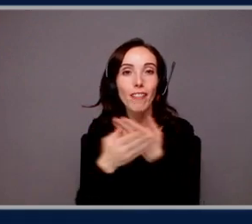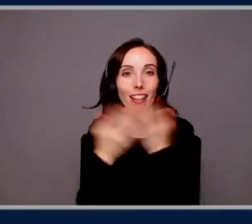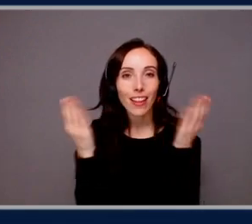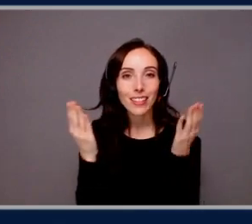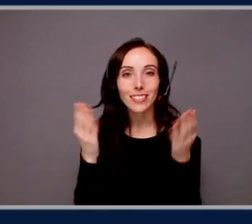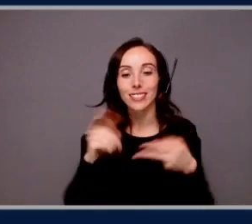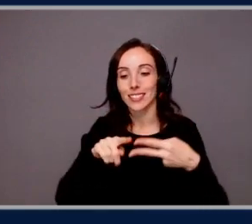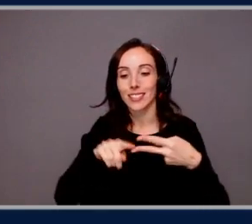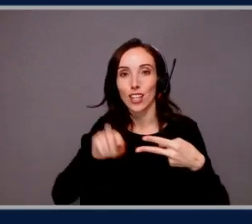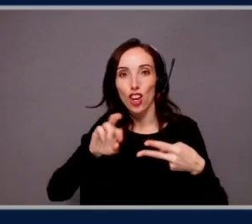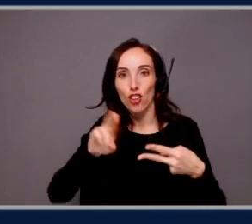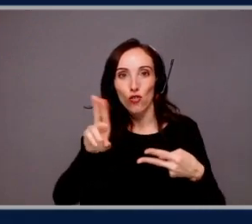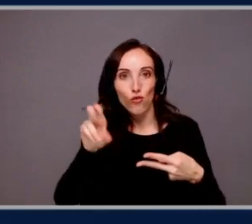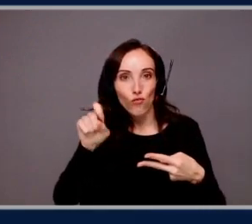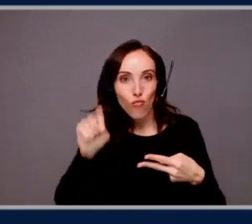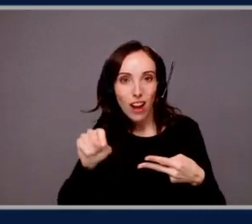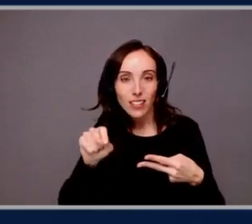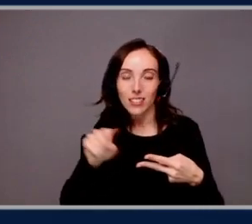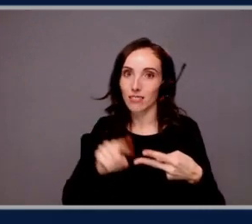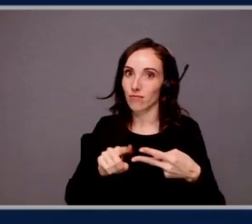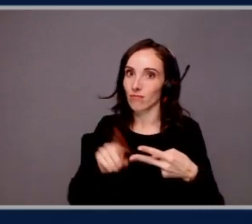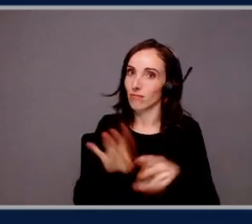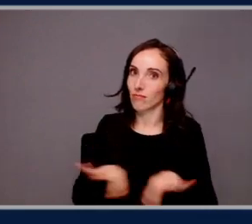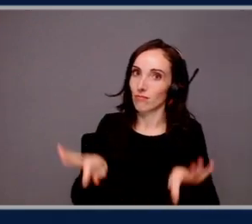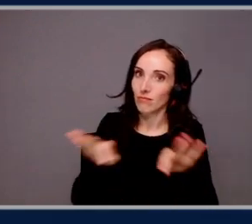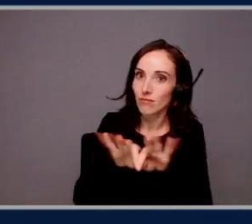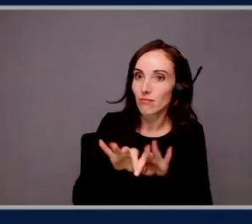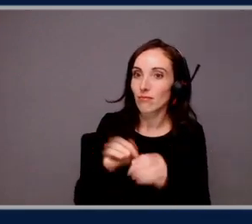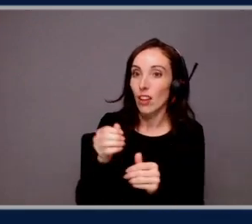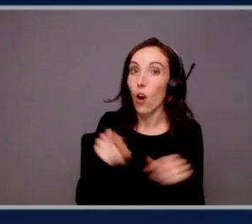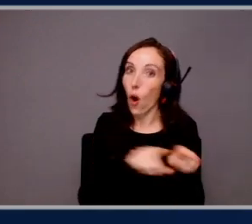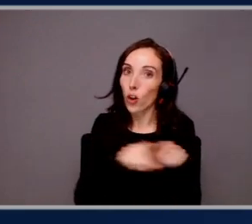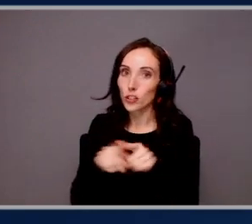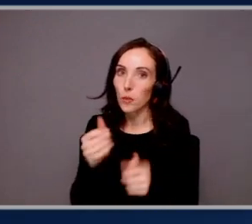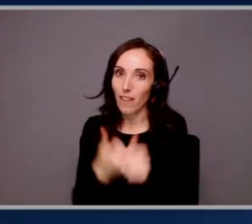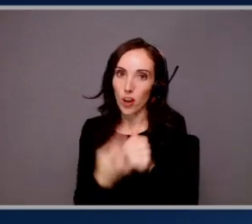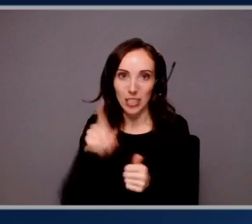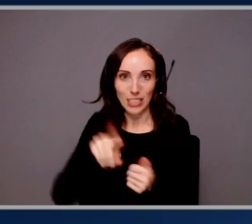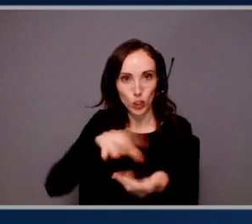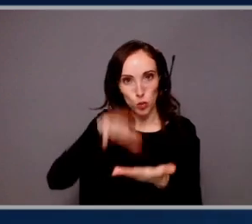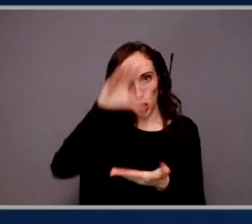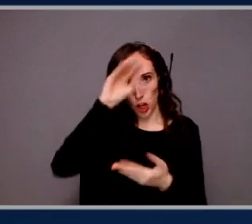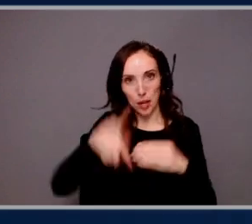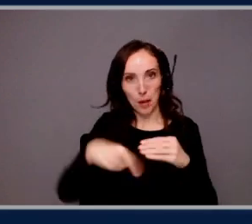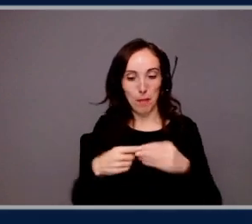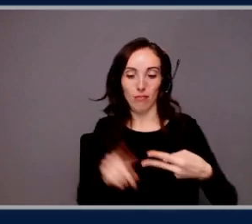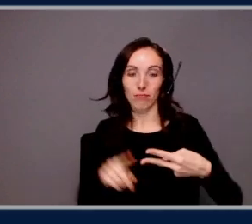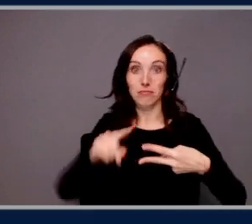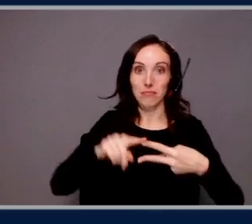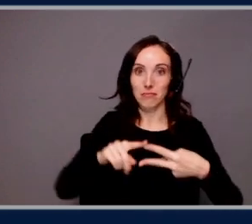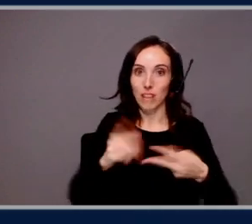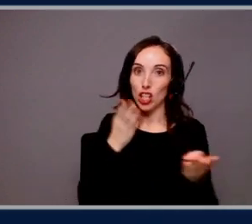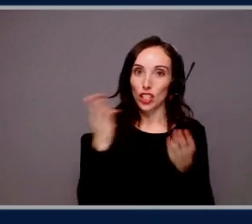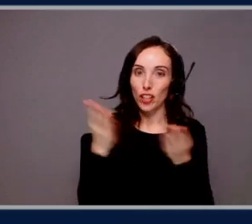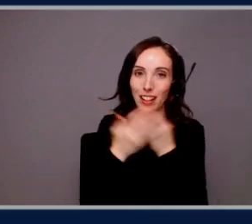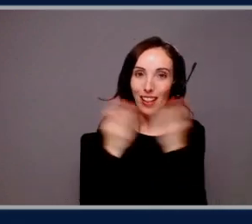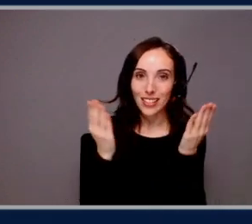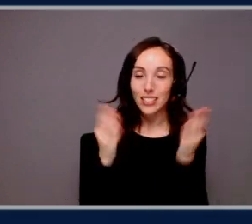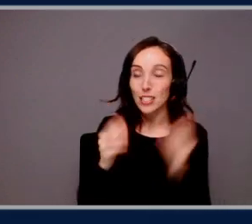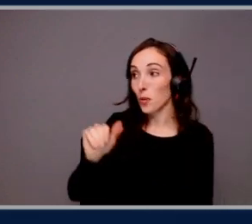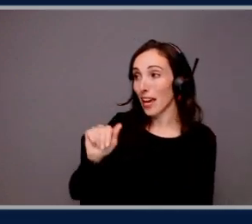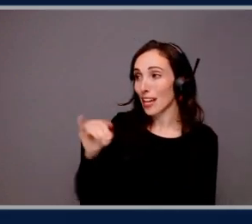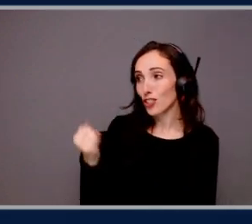That's right. Because everybody needs to learn about Rust, and absolutely everybody needs to learn about serverless. Before we kick it off, AJ, tell us who you are, what do you